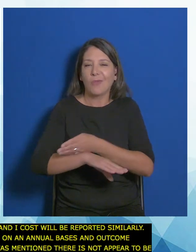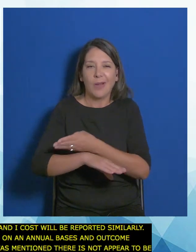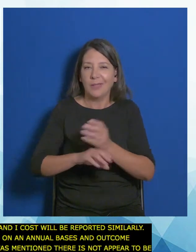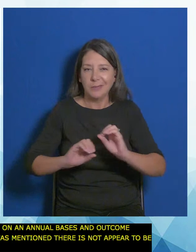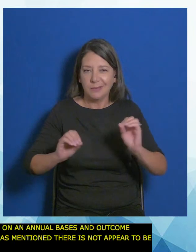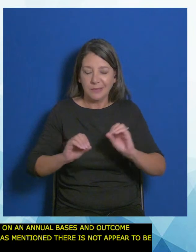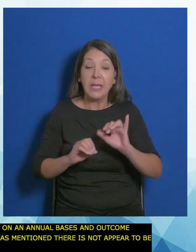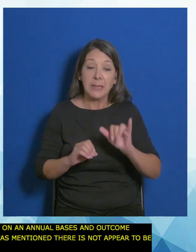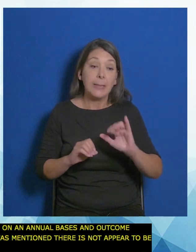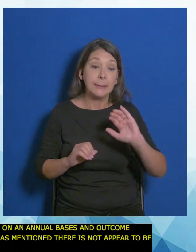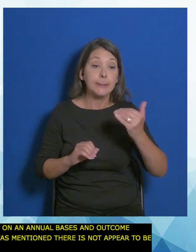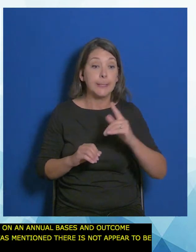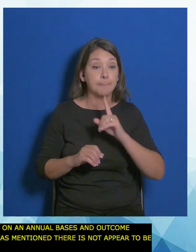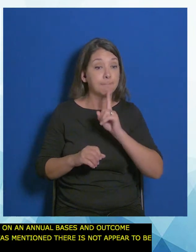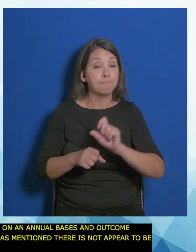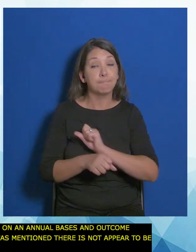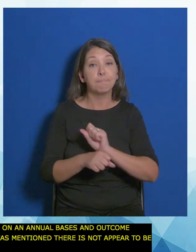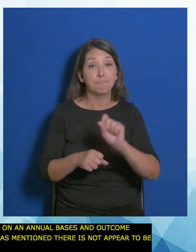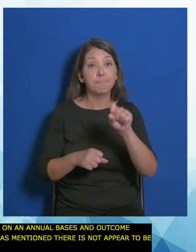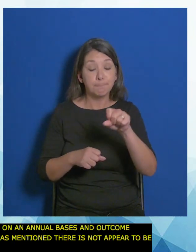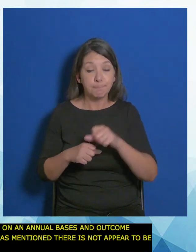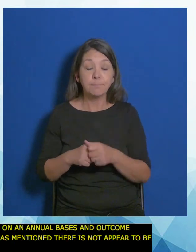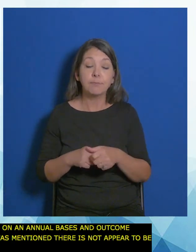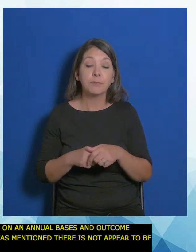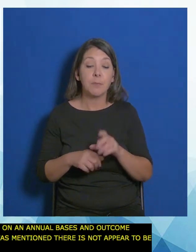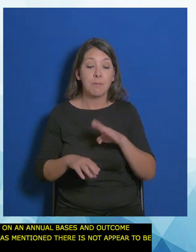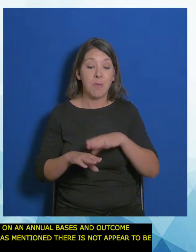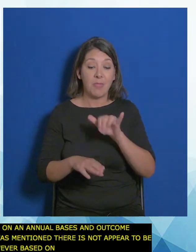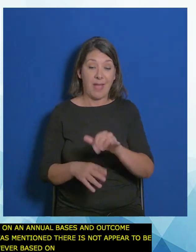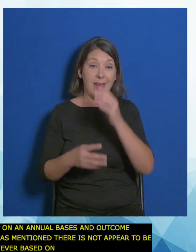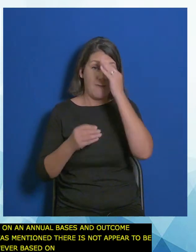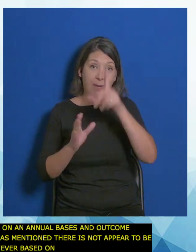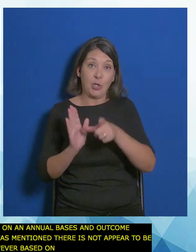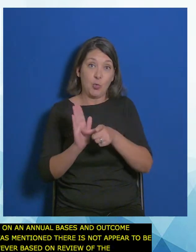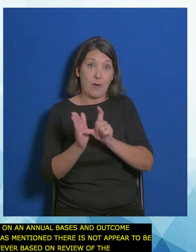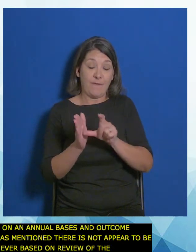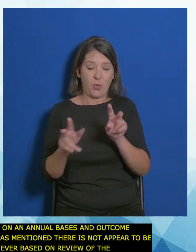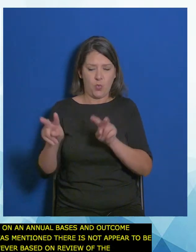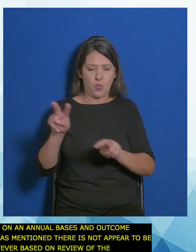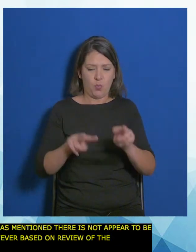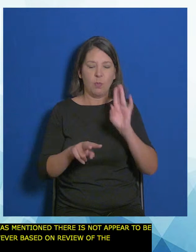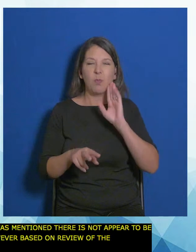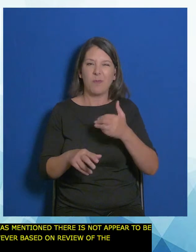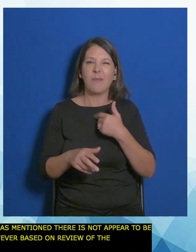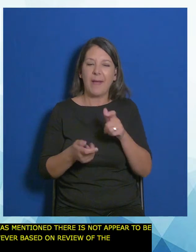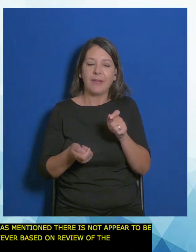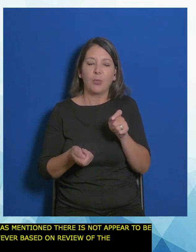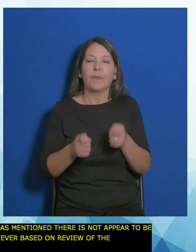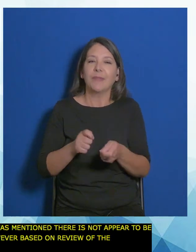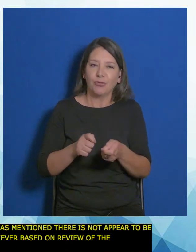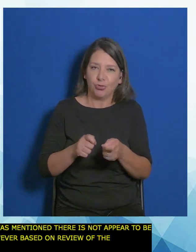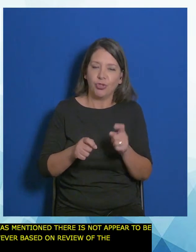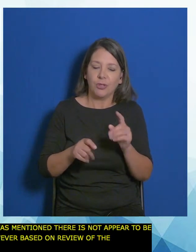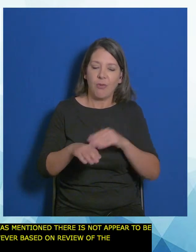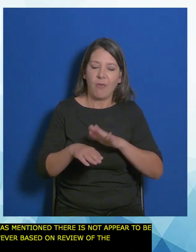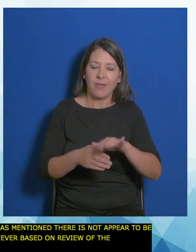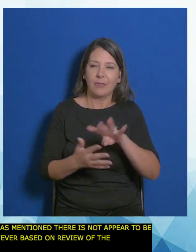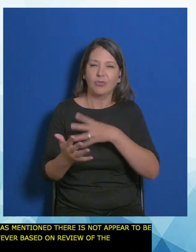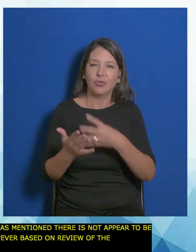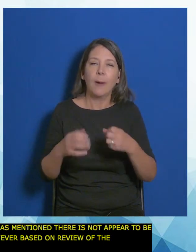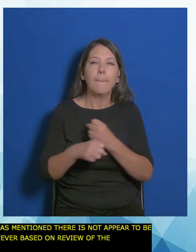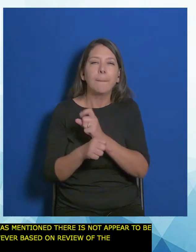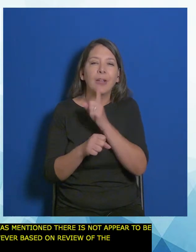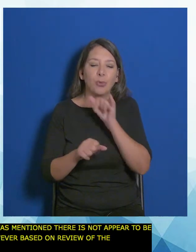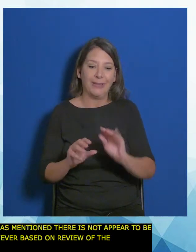to be true. However, based on a review of the information, a revision will be made to the chart to better display